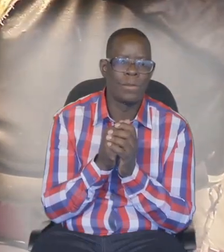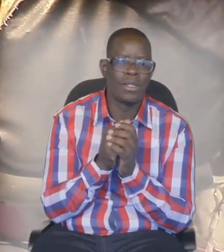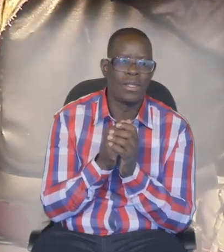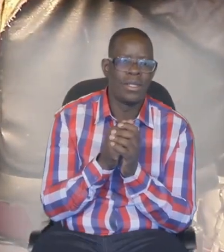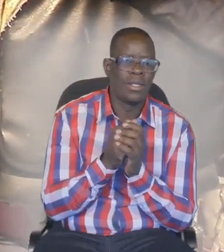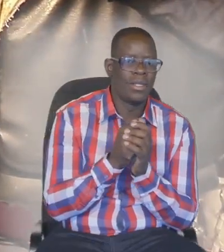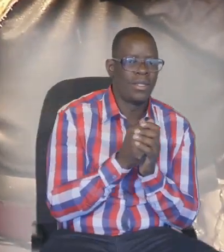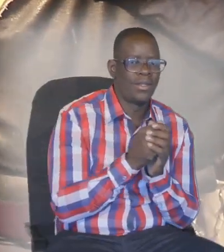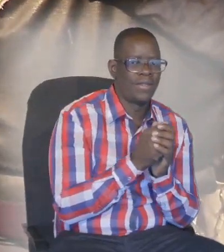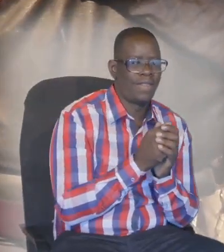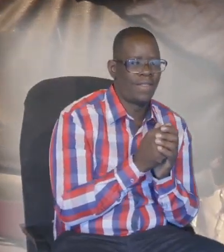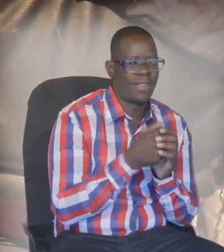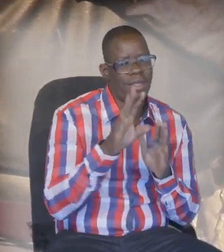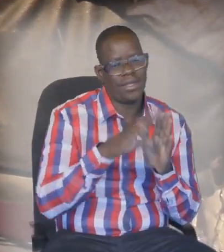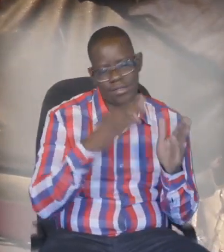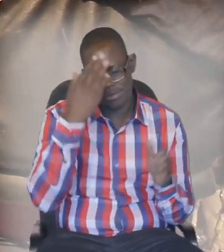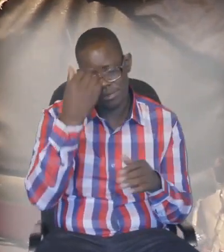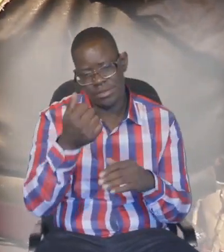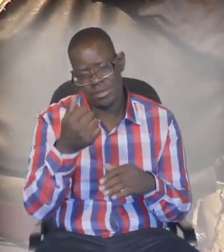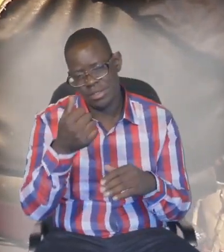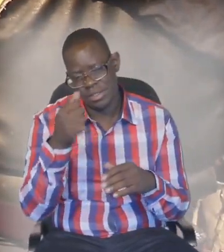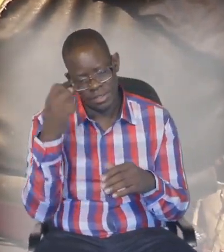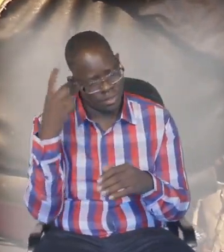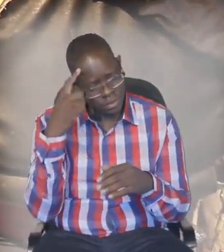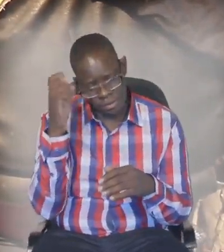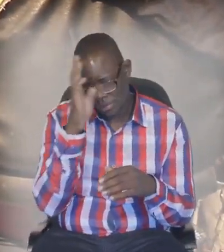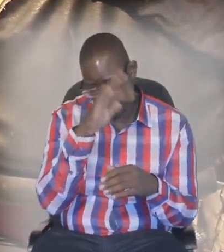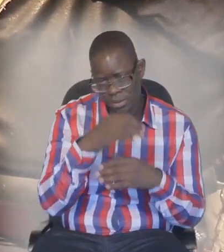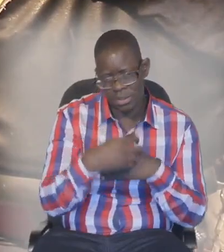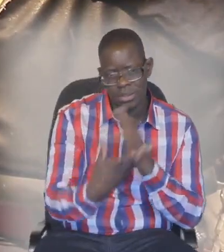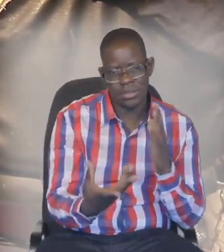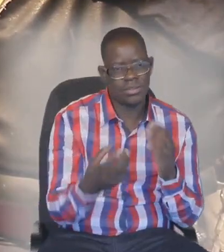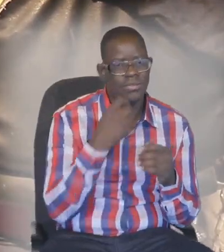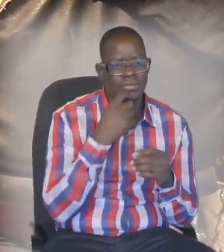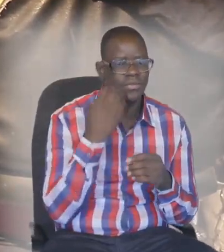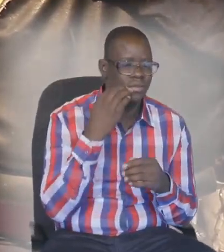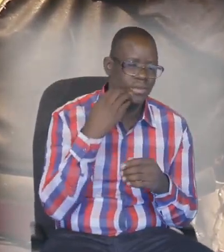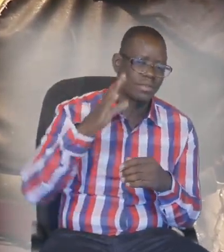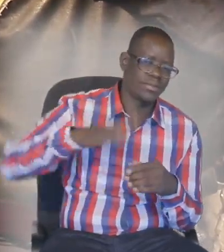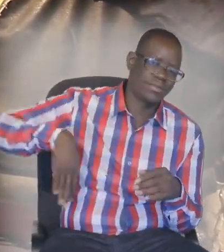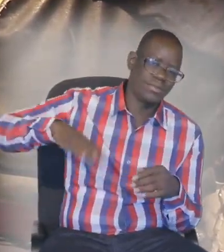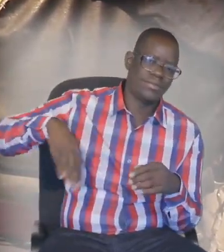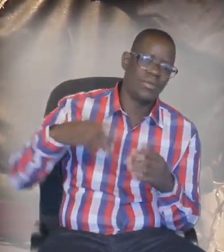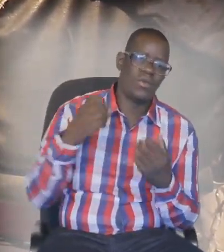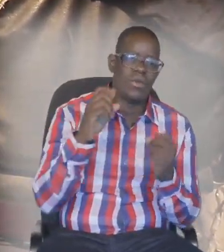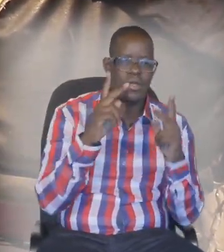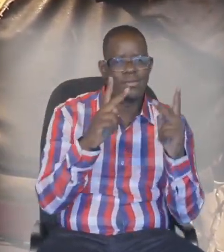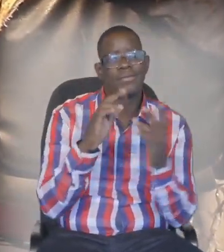Oh! Hey, you guys. Hey. I thought you guys got lost. No, we were just delayed. What's up, guys? Okay. What's up?